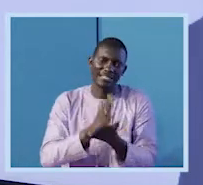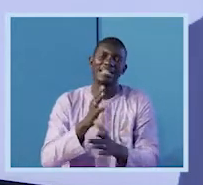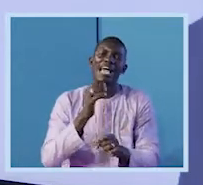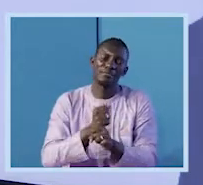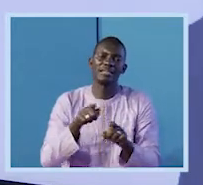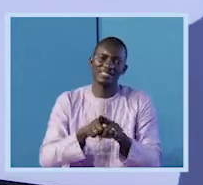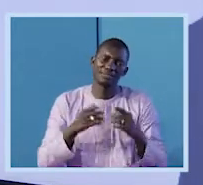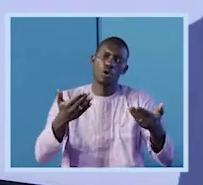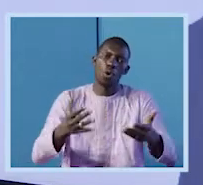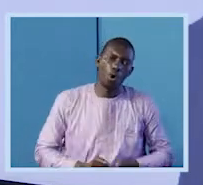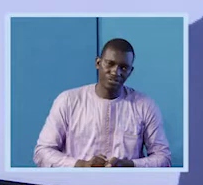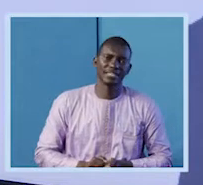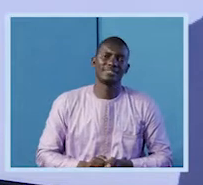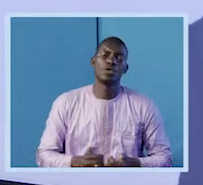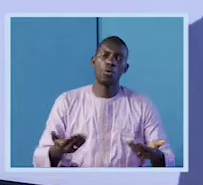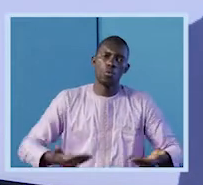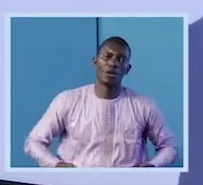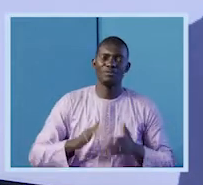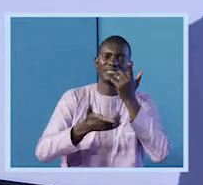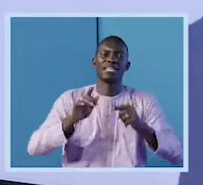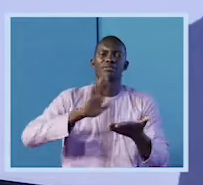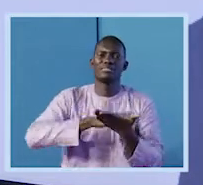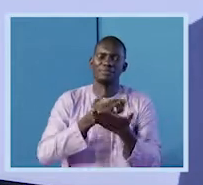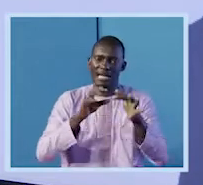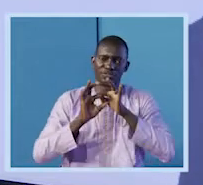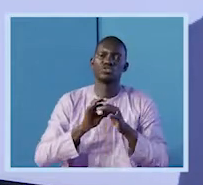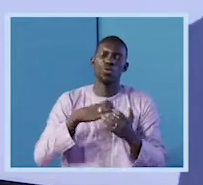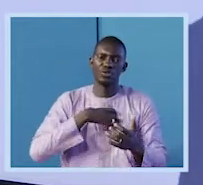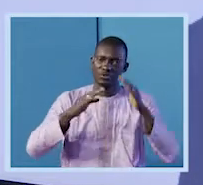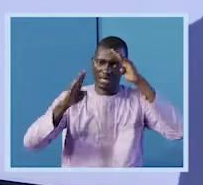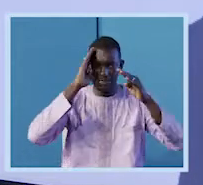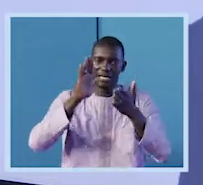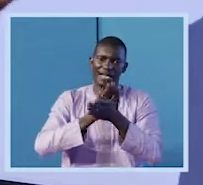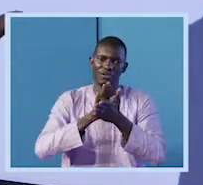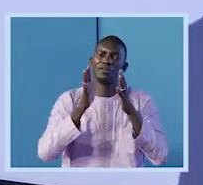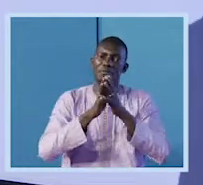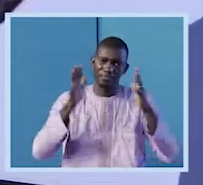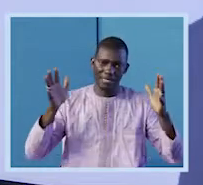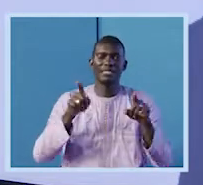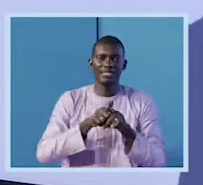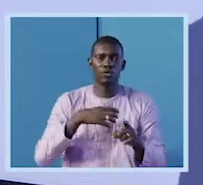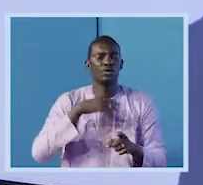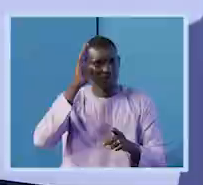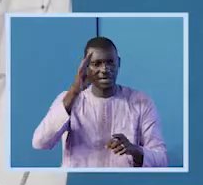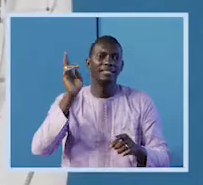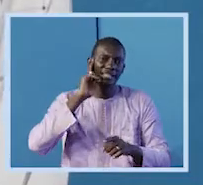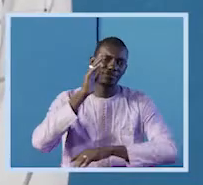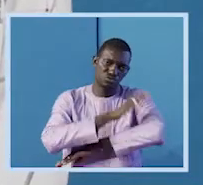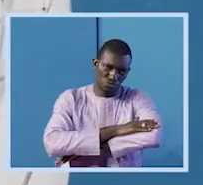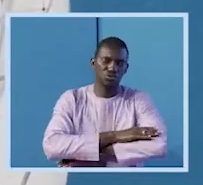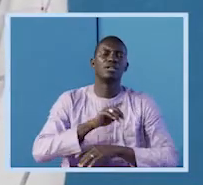has hosted the Sign Language Interpreter Association, and also we thank the St. John's School for the Deaf.